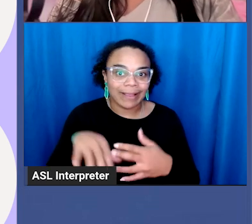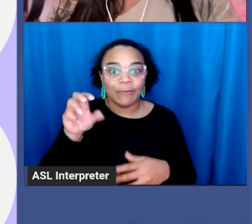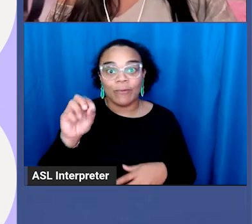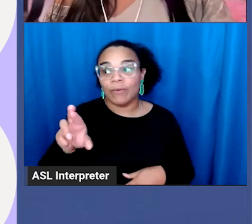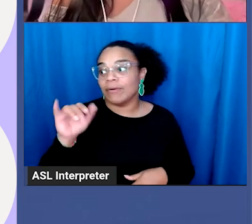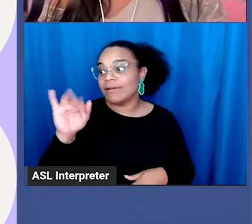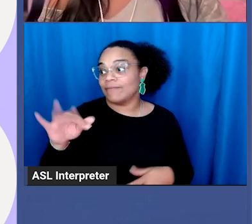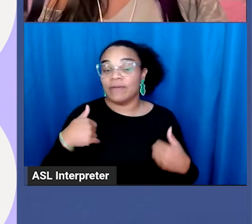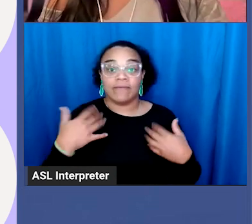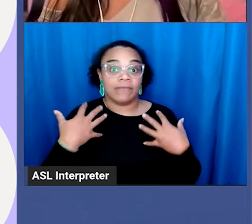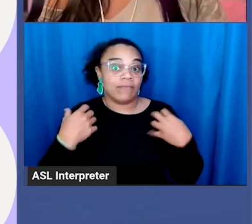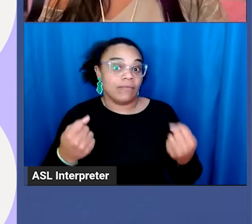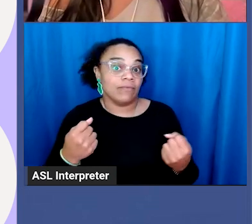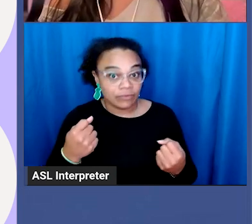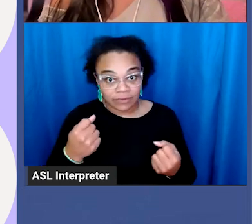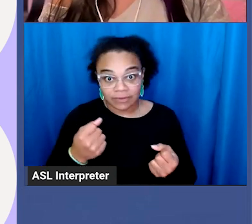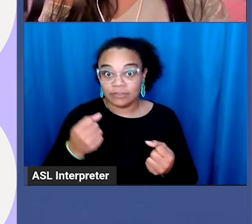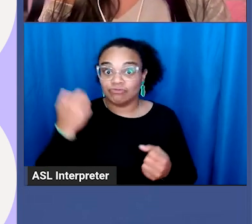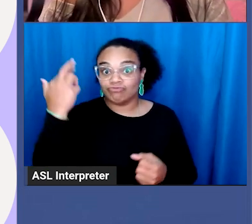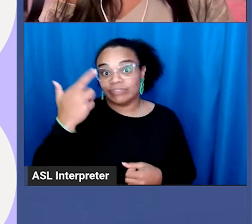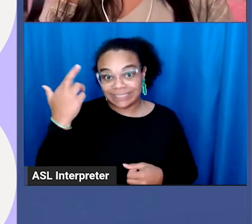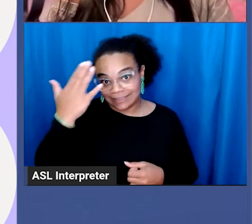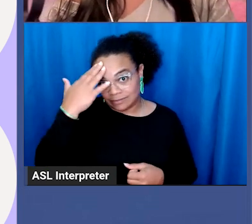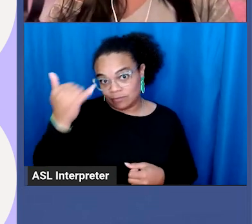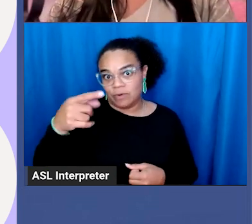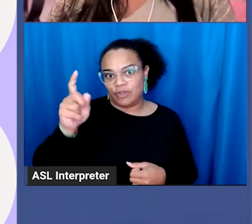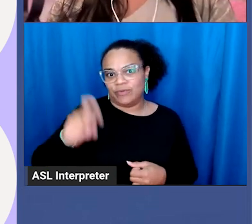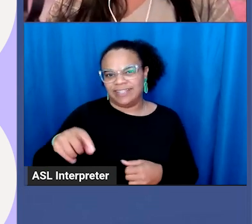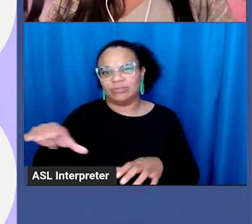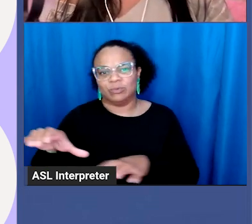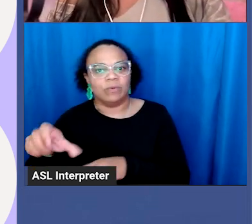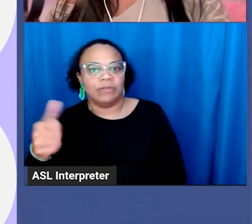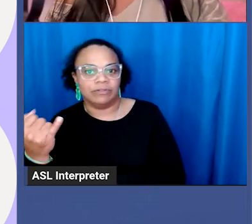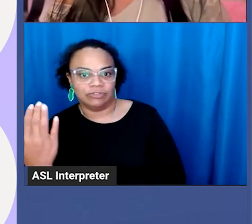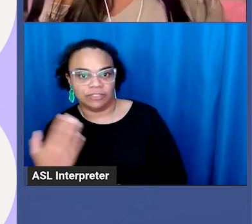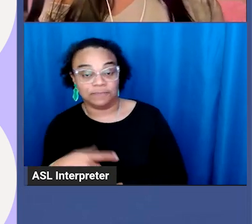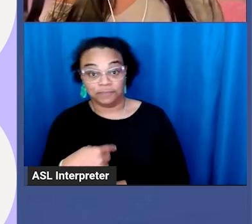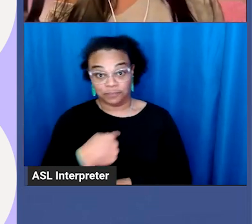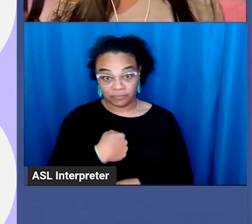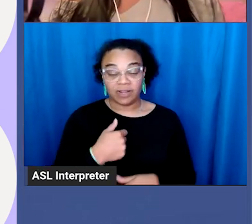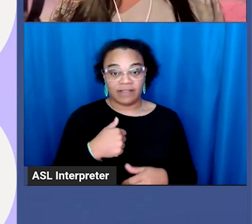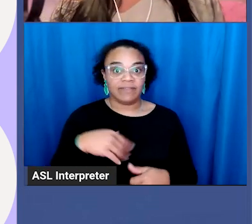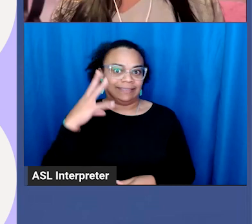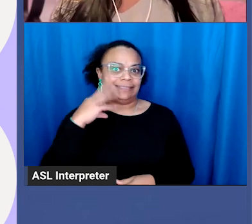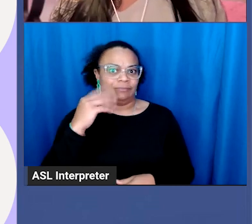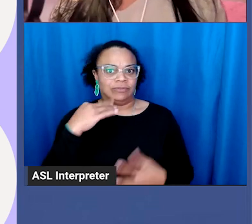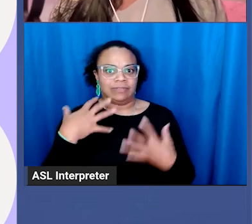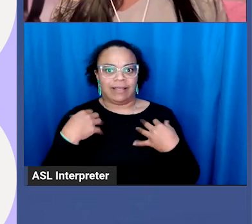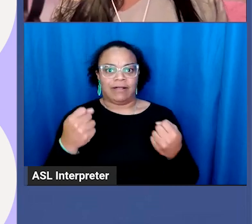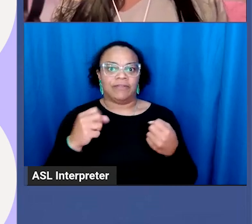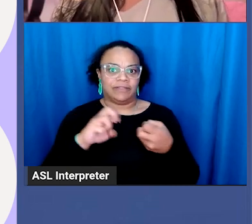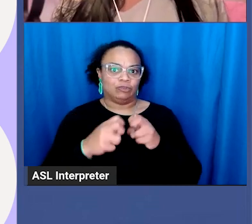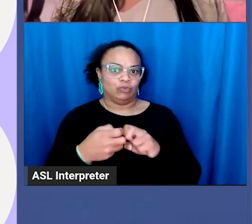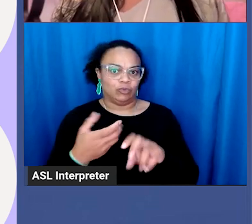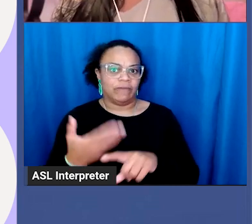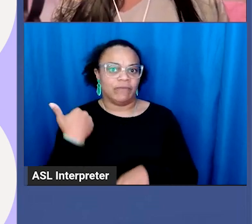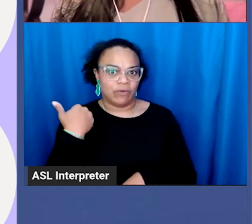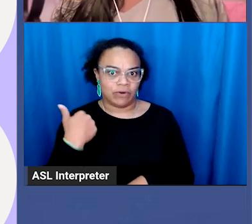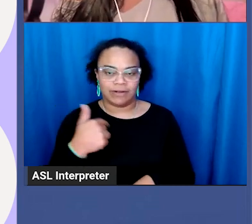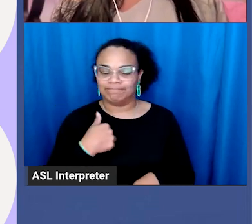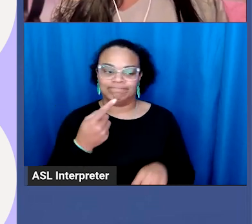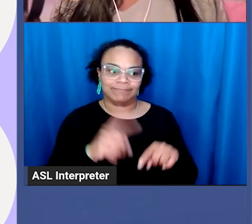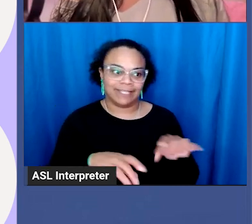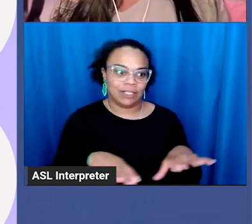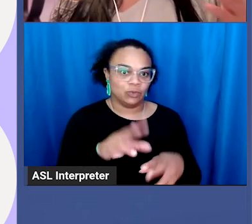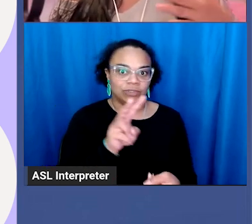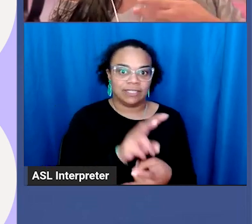reason for, to do other jobs. I myself have run into health issues where I cannot do sex